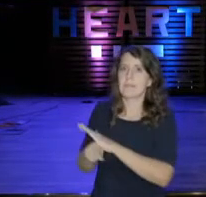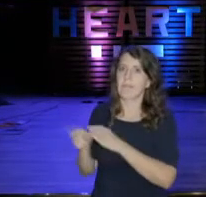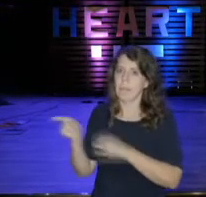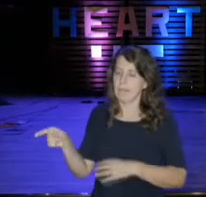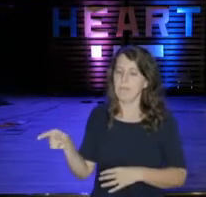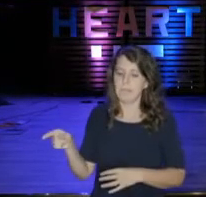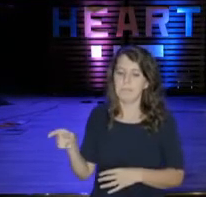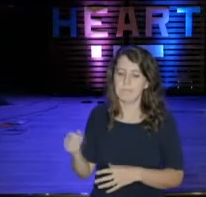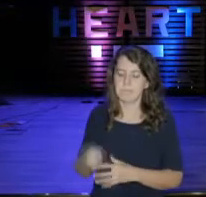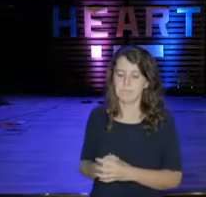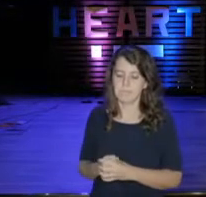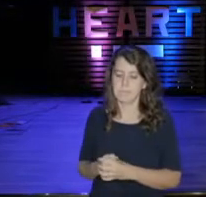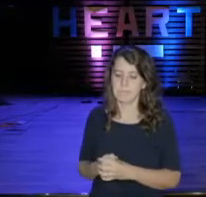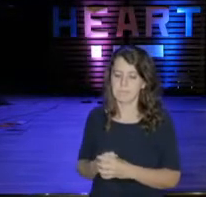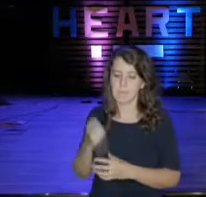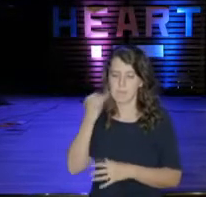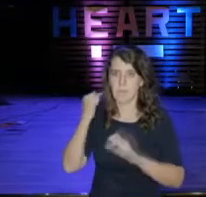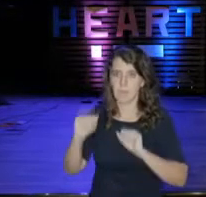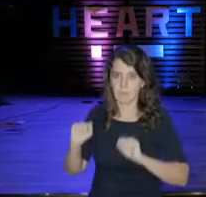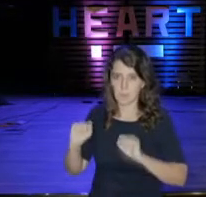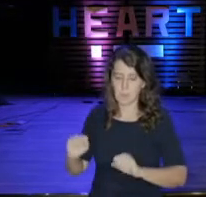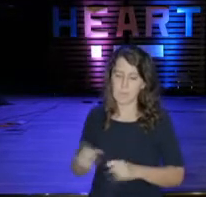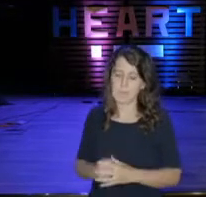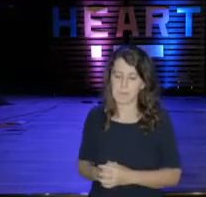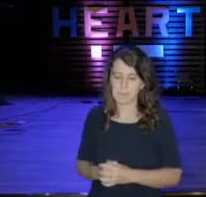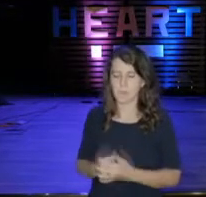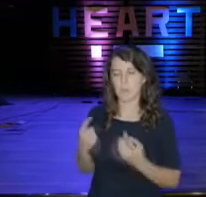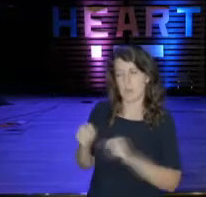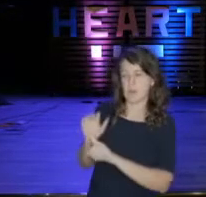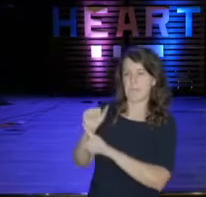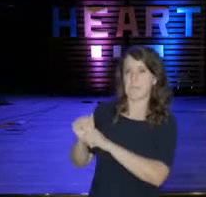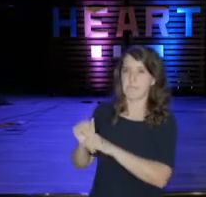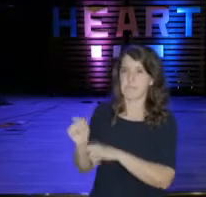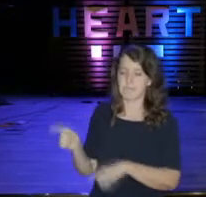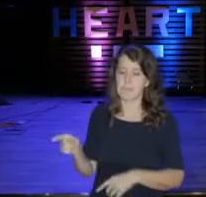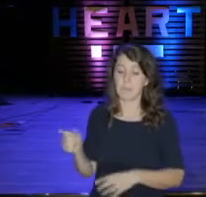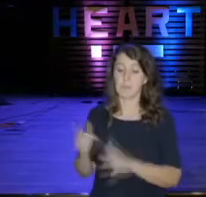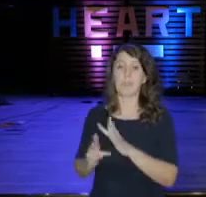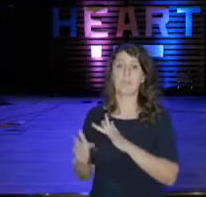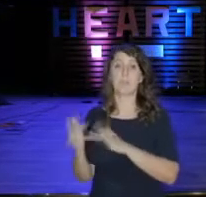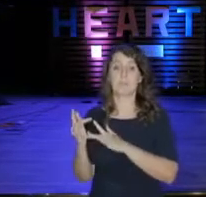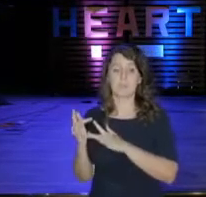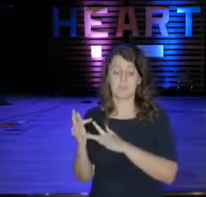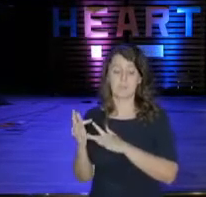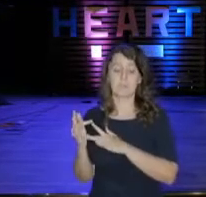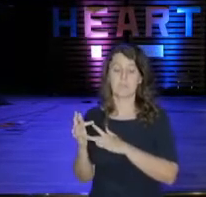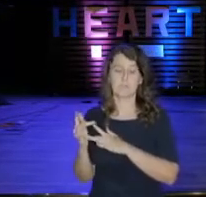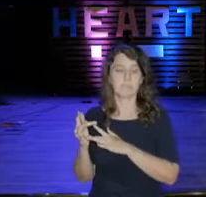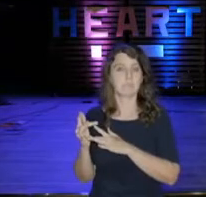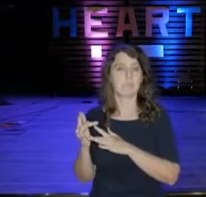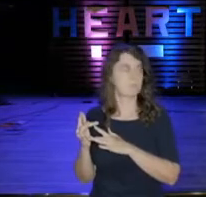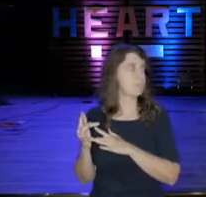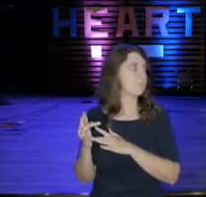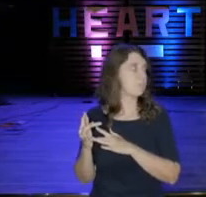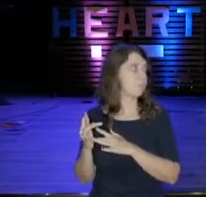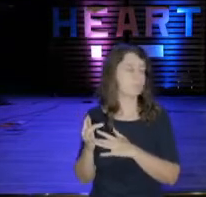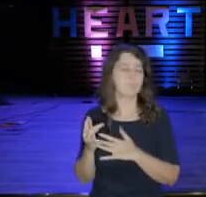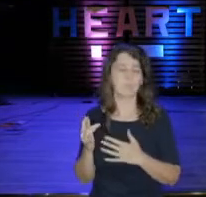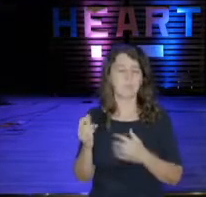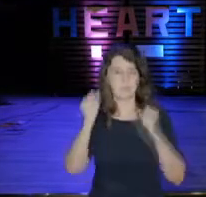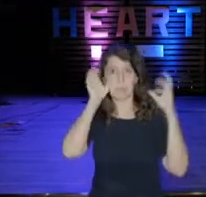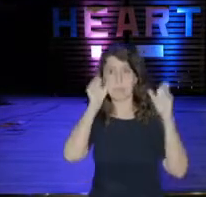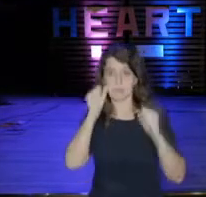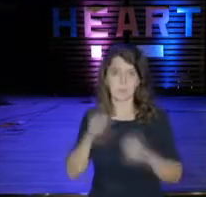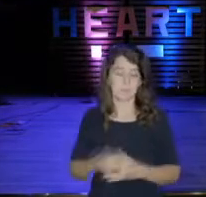Jesus any way possible. So they're trying to trap him. And Jesus was brilliant. Jesus, and